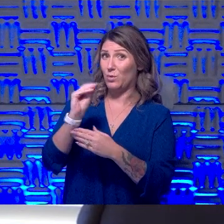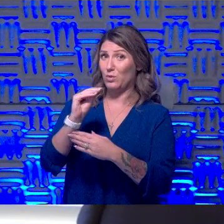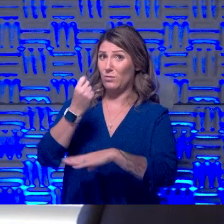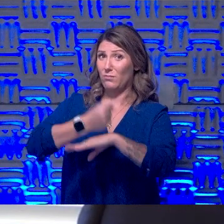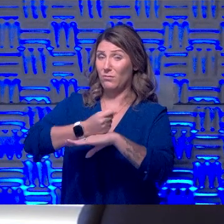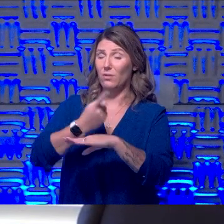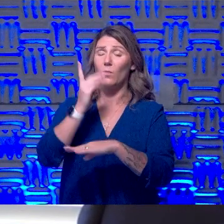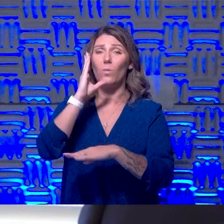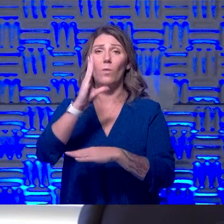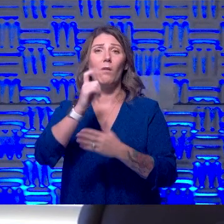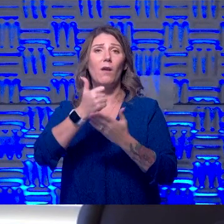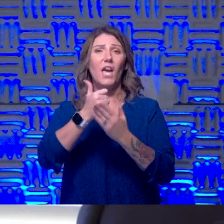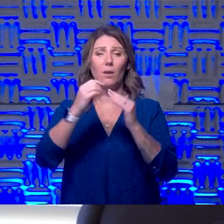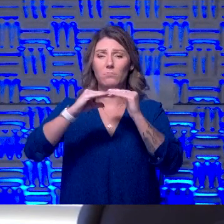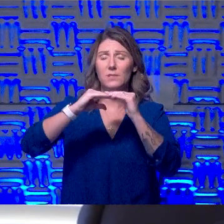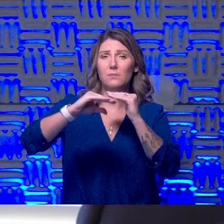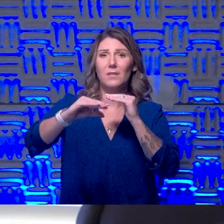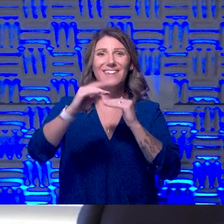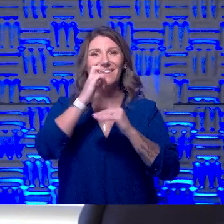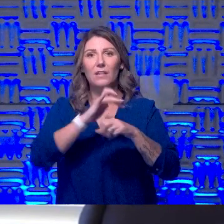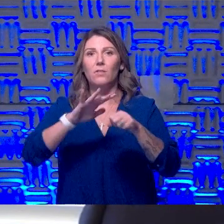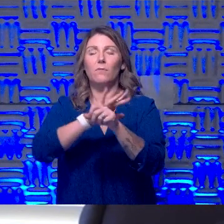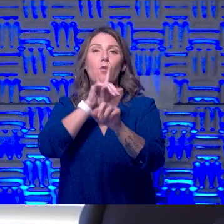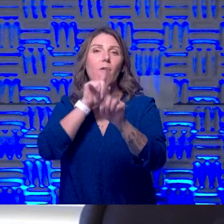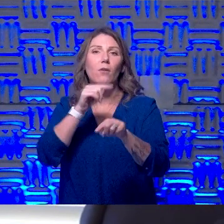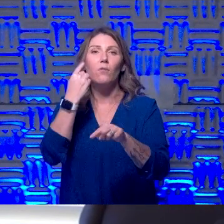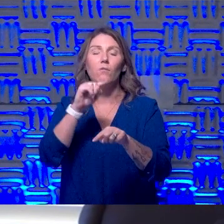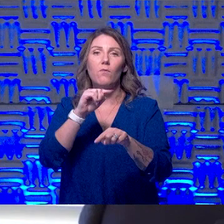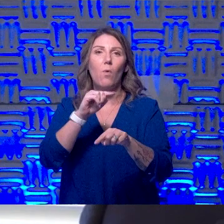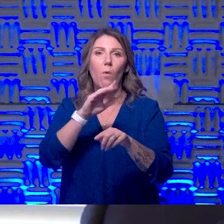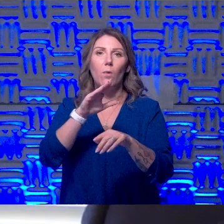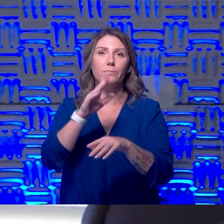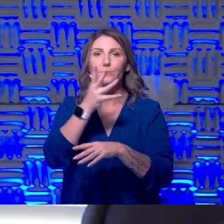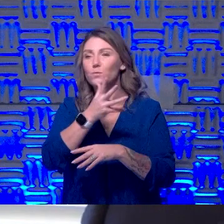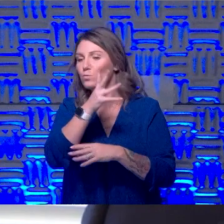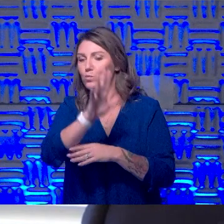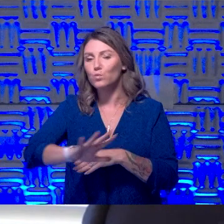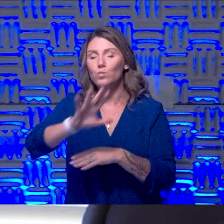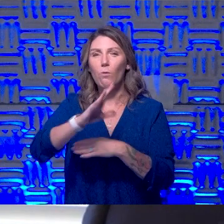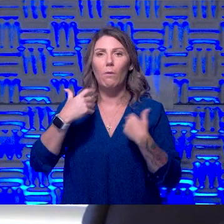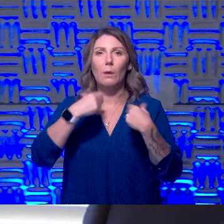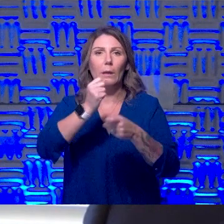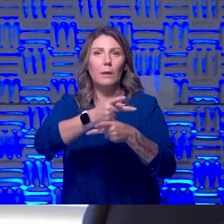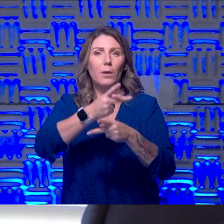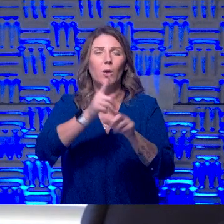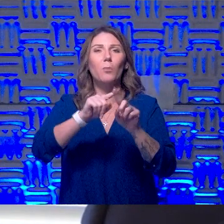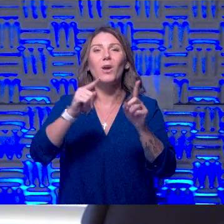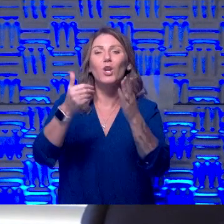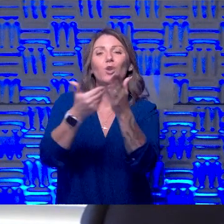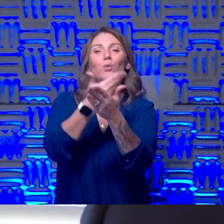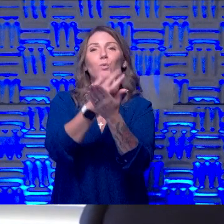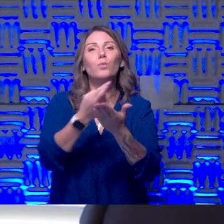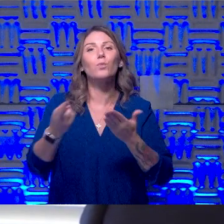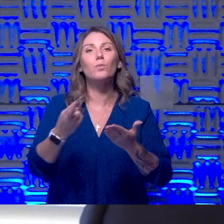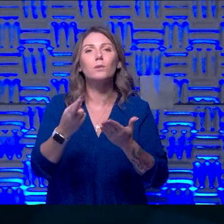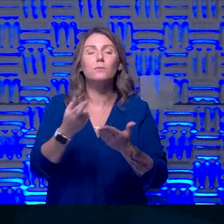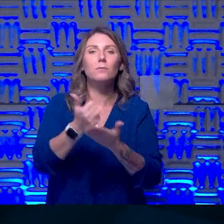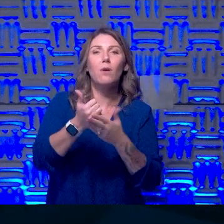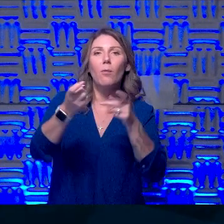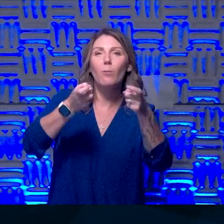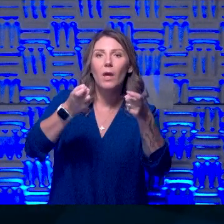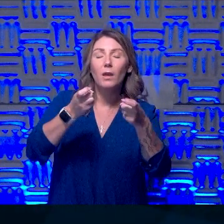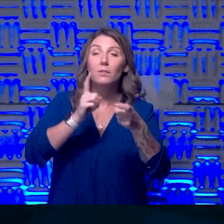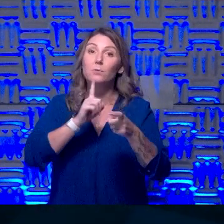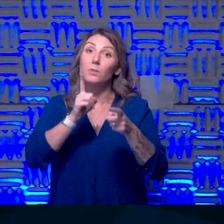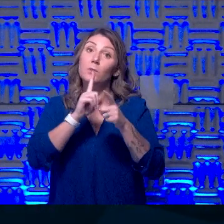us some more sustainability. It won't be the total answer for rural healthcare, but it's going to give us a new set of tools to help manage that. So it's really an important step